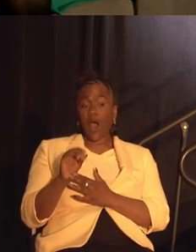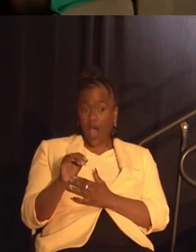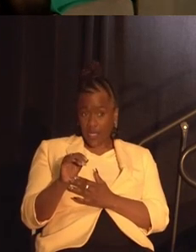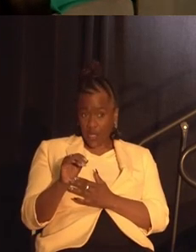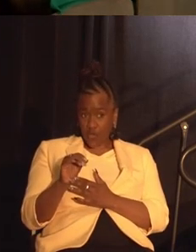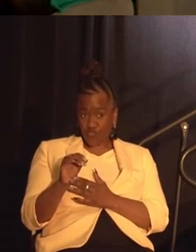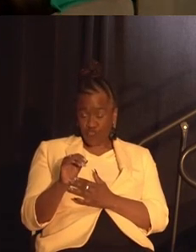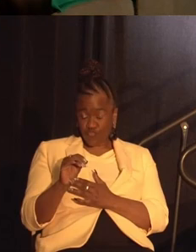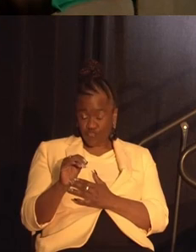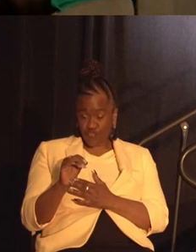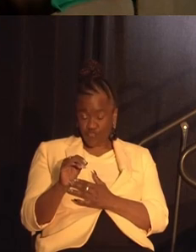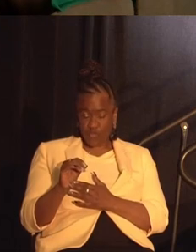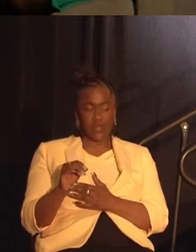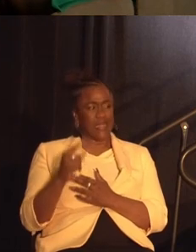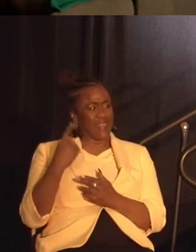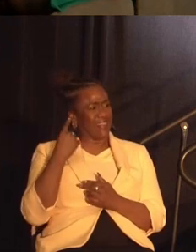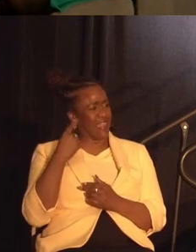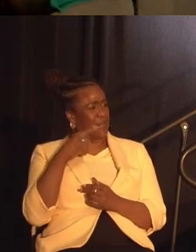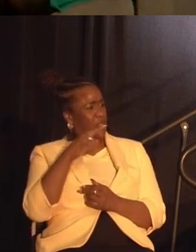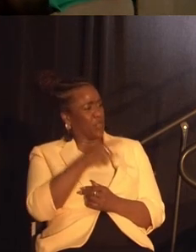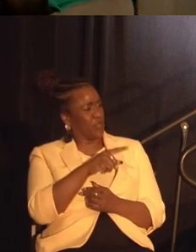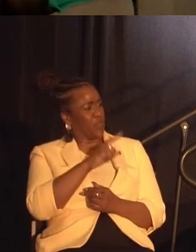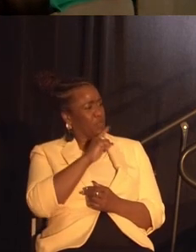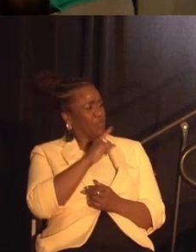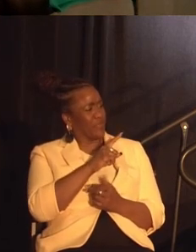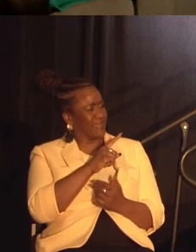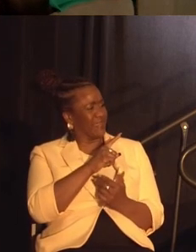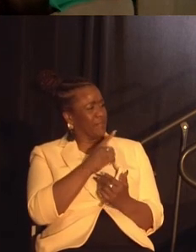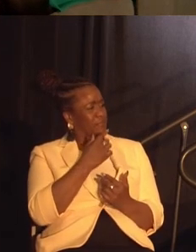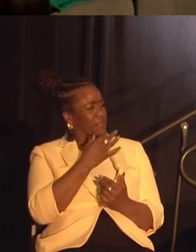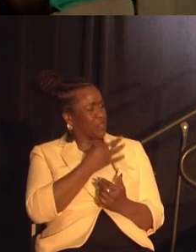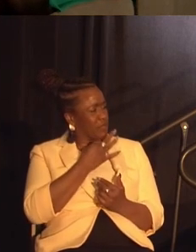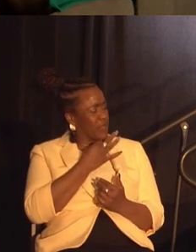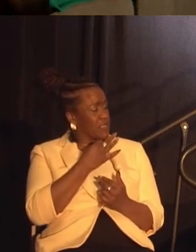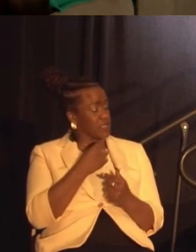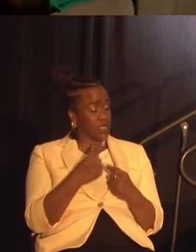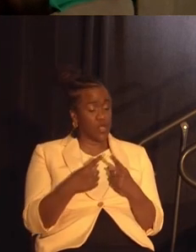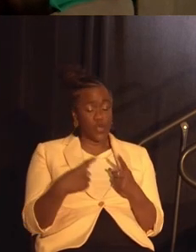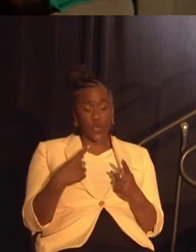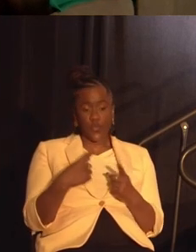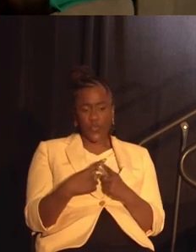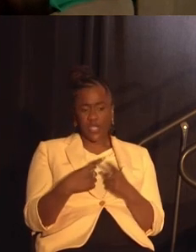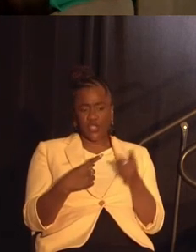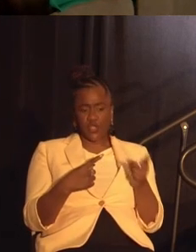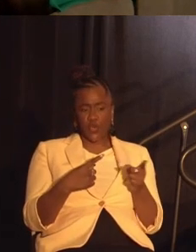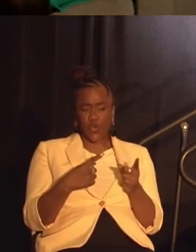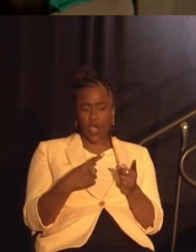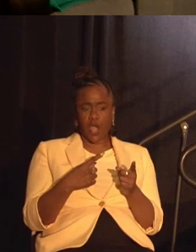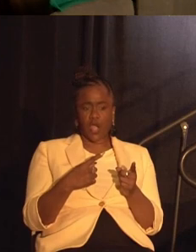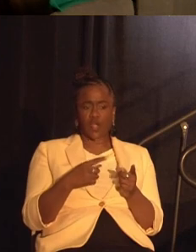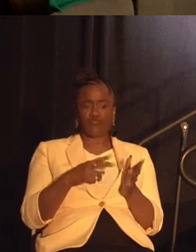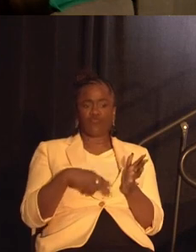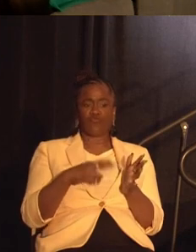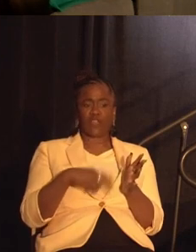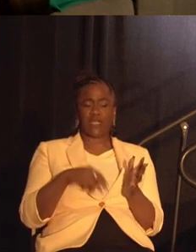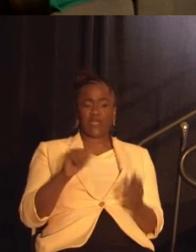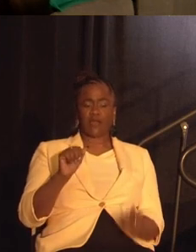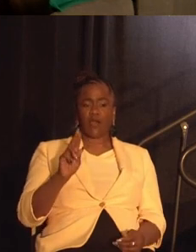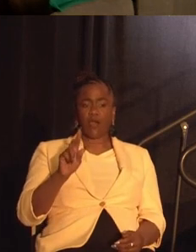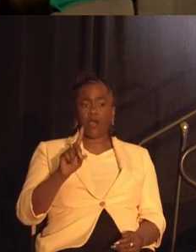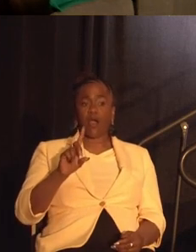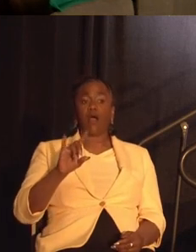and, you know, thinking about you reading it too, and I'm so curious, you know, when you are, you know, reading the audiobook, it's sometime after you've